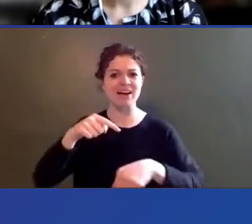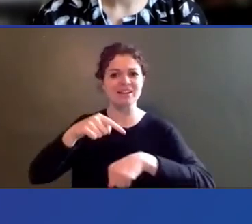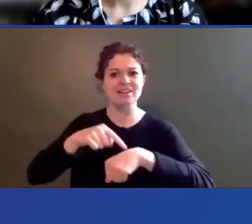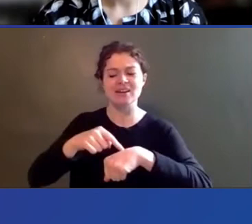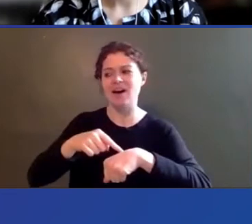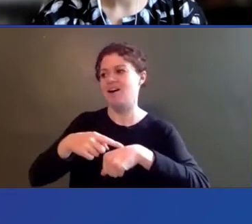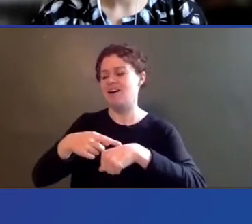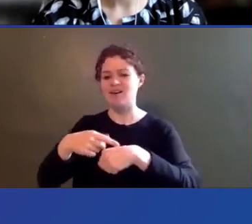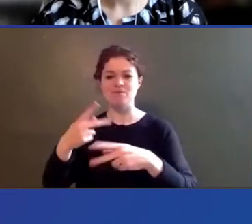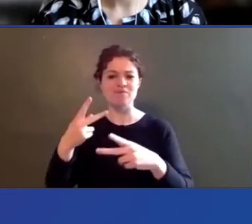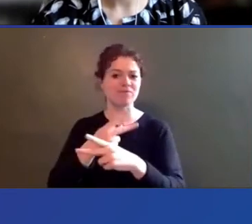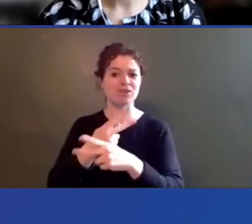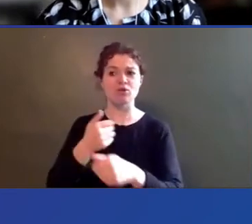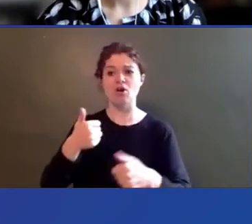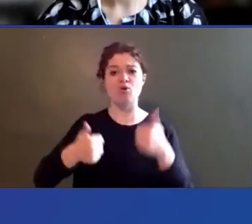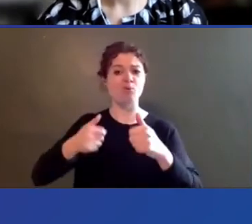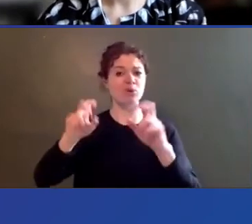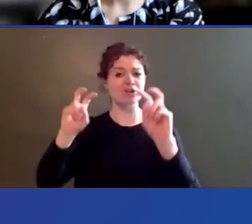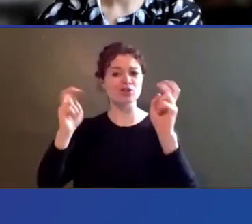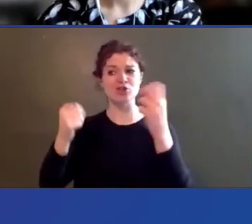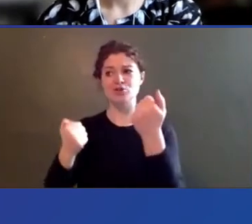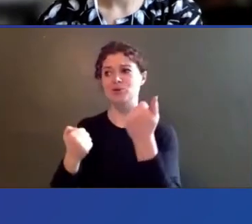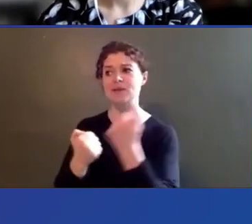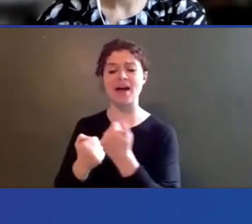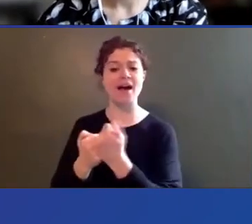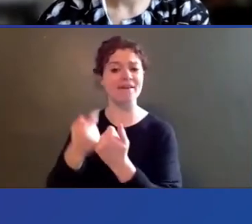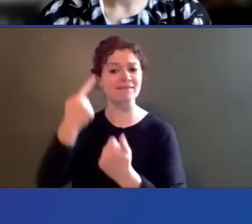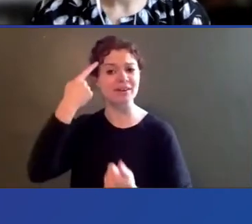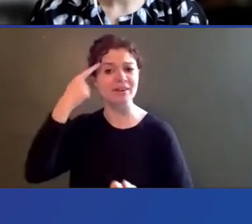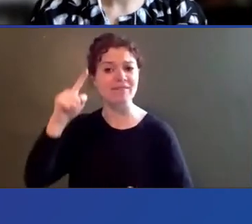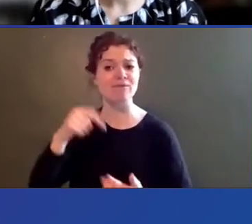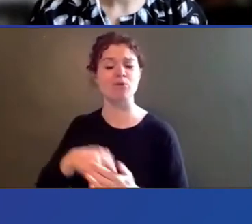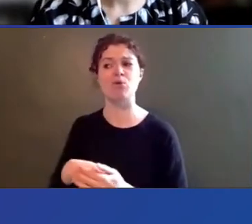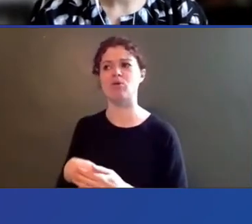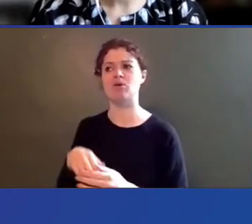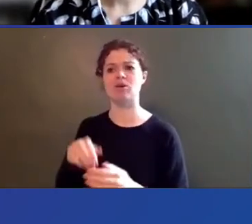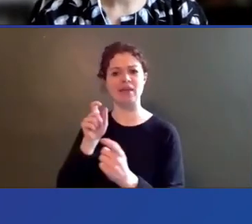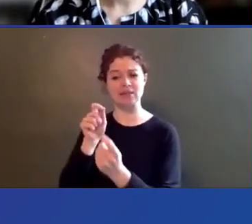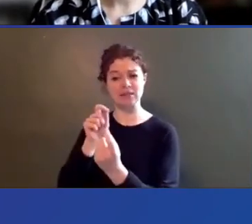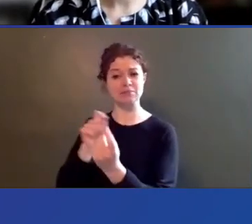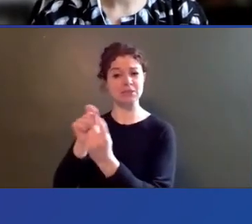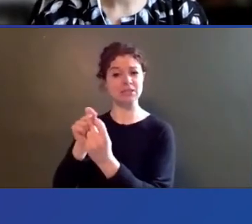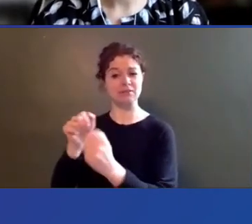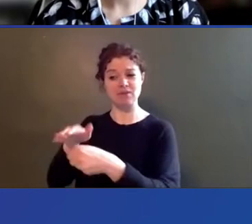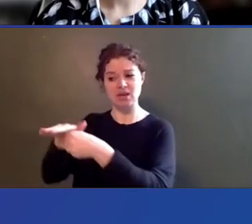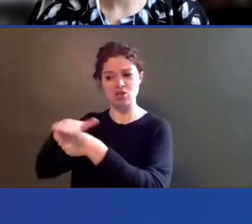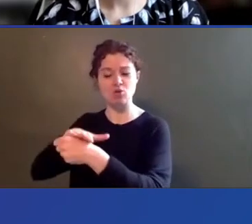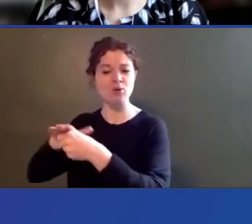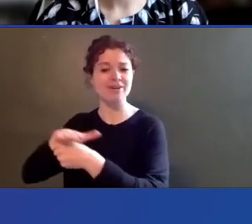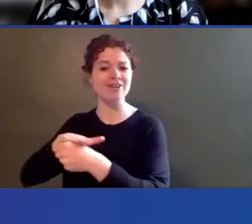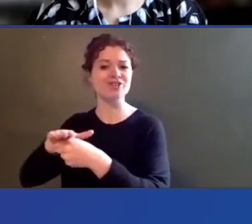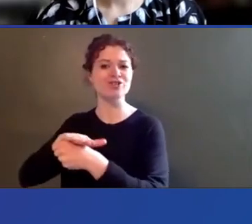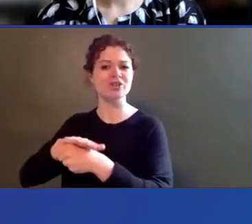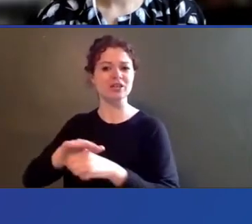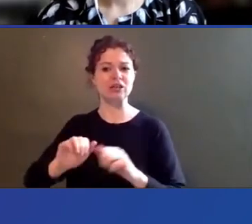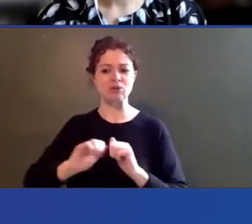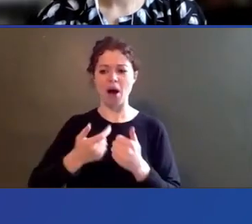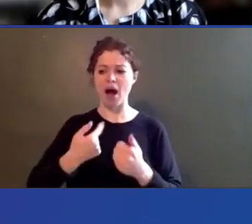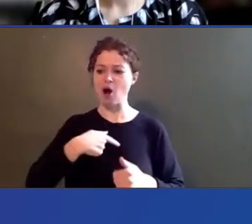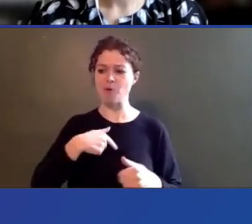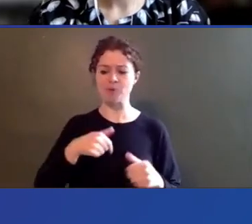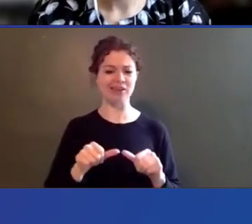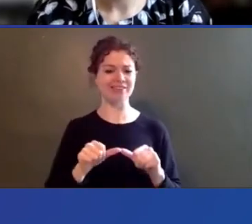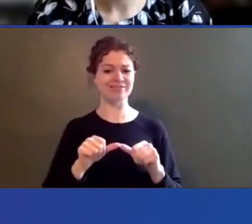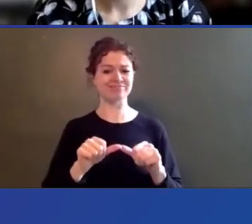issues and what localities of those issues, how do we figure out how to keep things moving